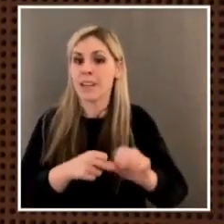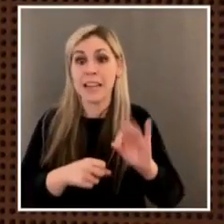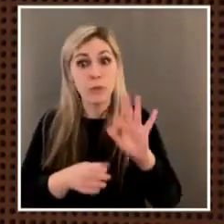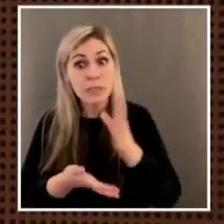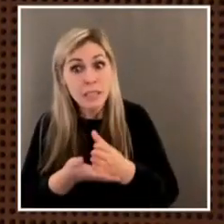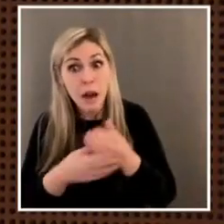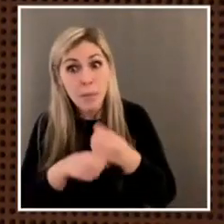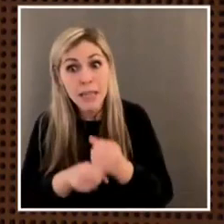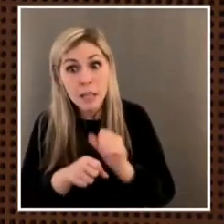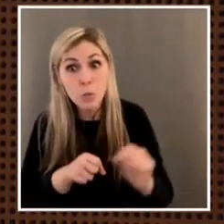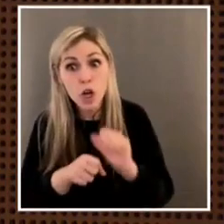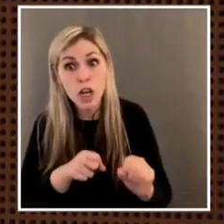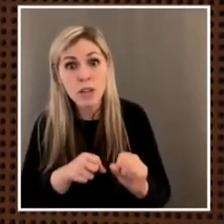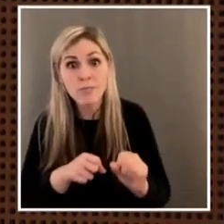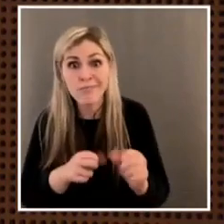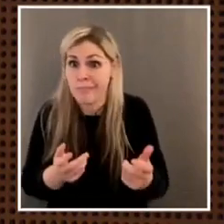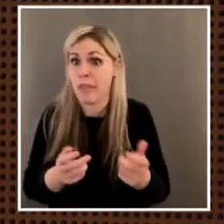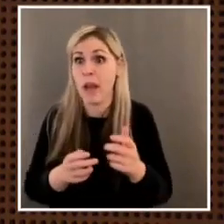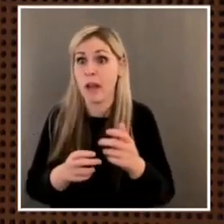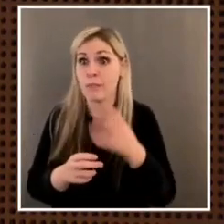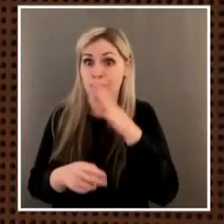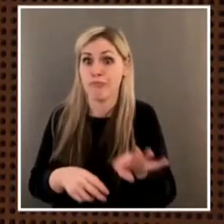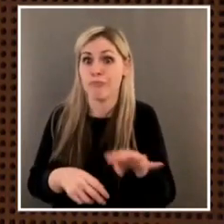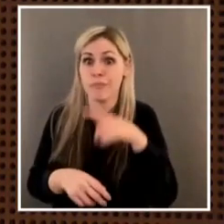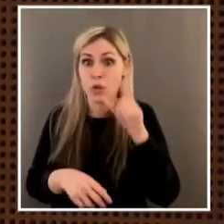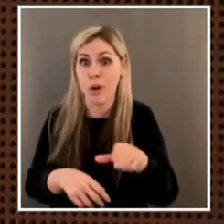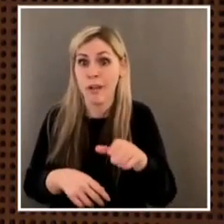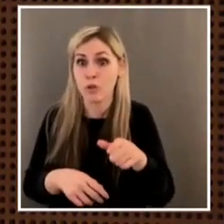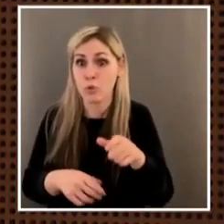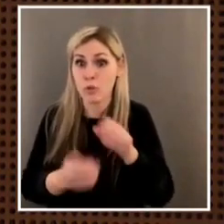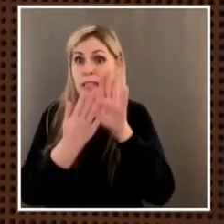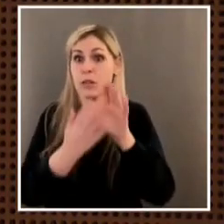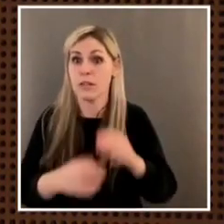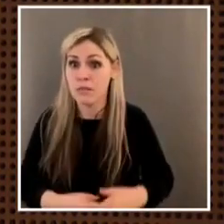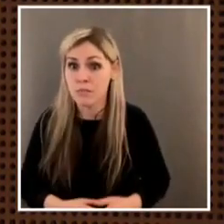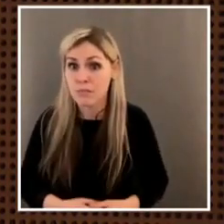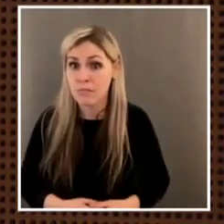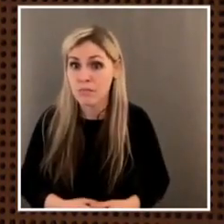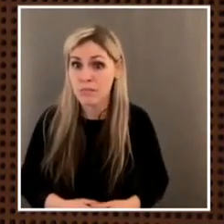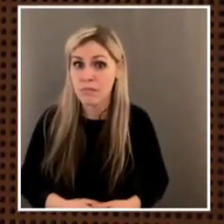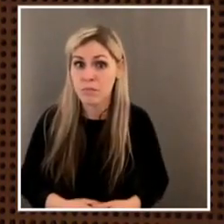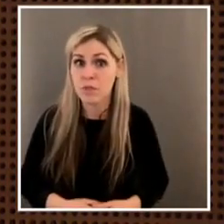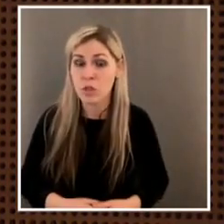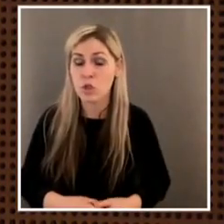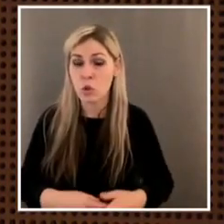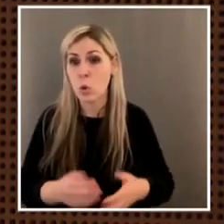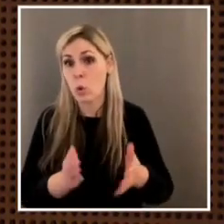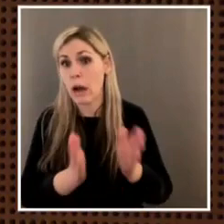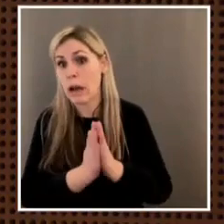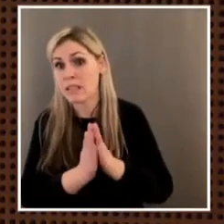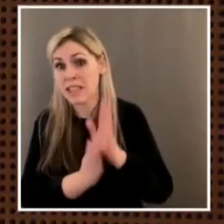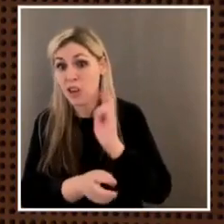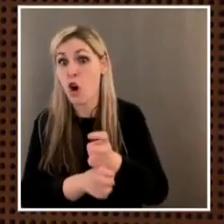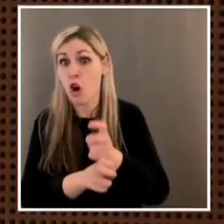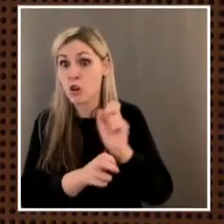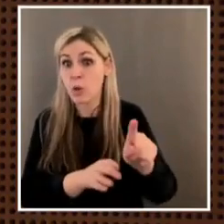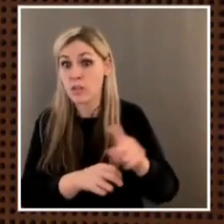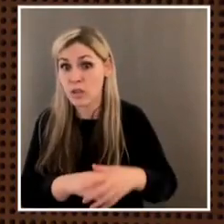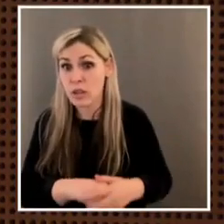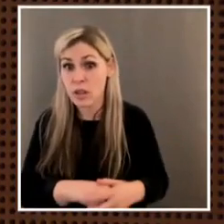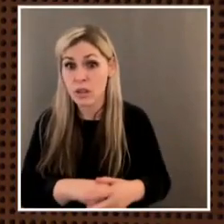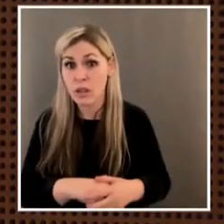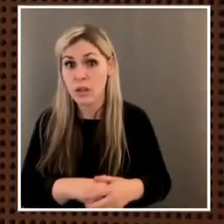work, then they don't have to deal with it. So asking hard questions, being willing to